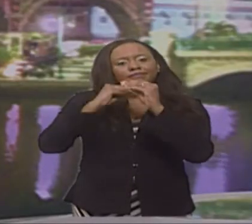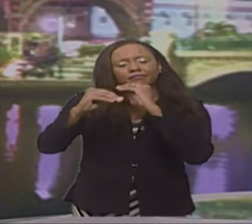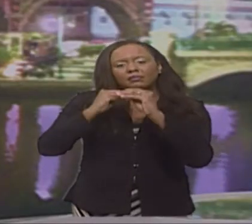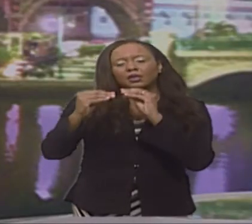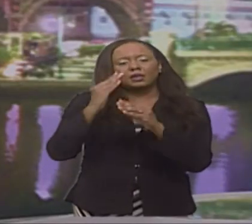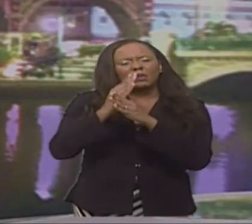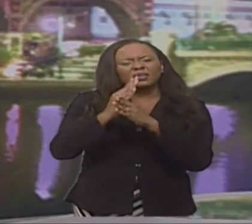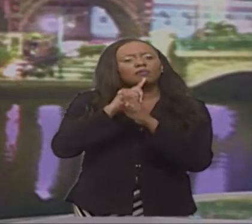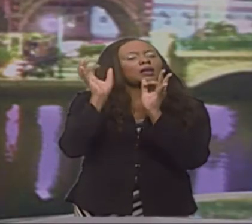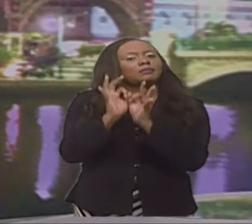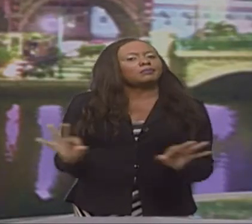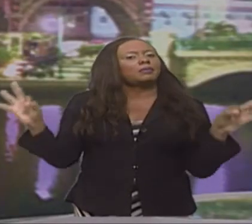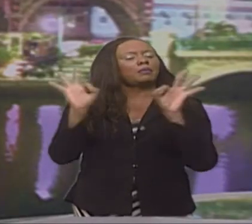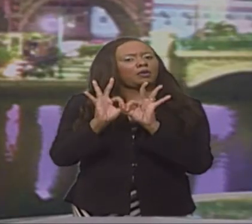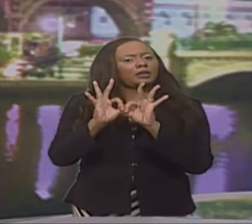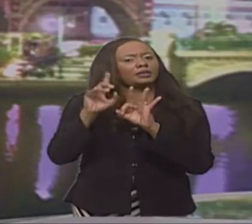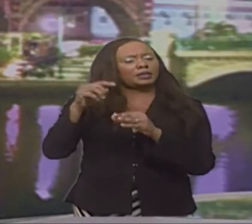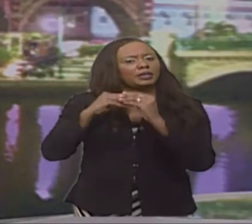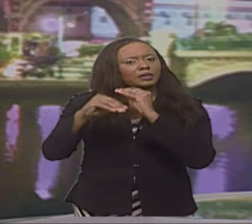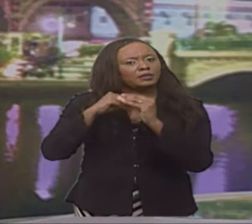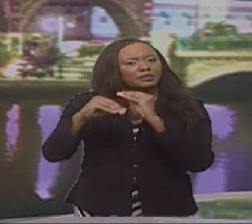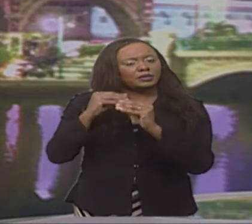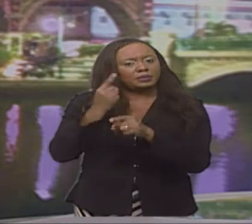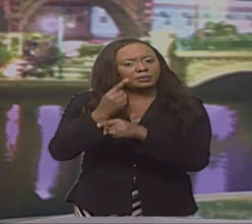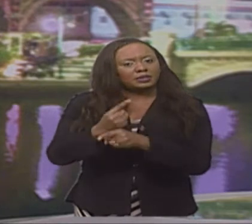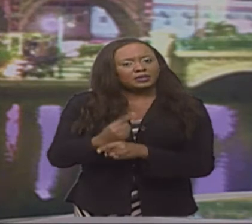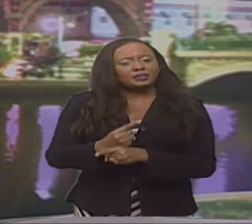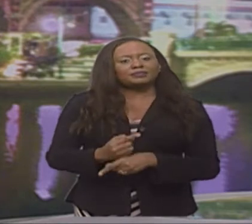Boyce also sees maintenance of vehicles as important.